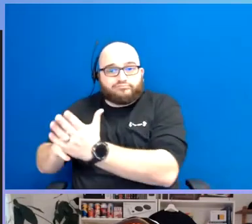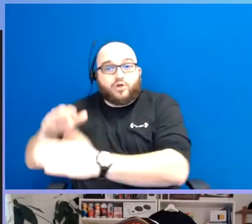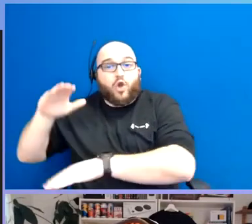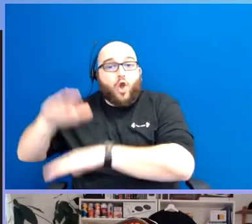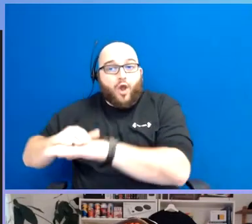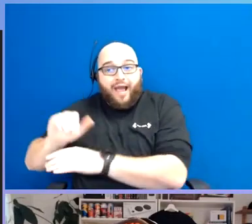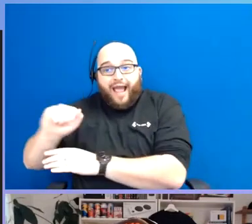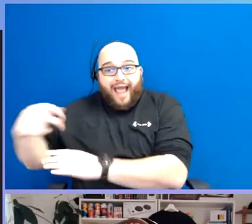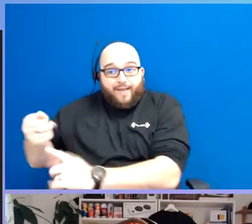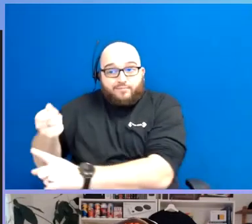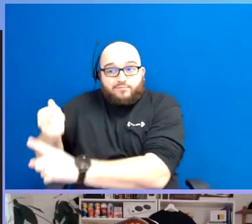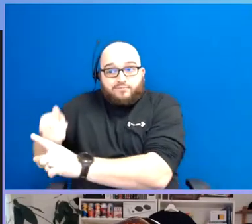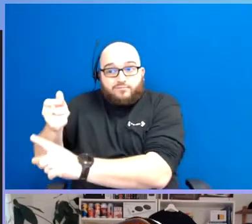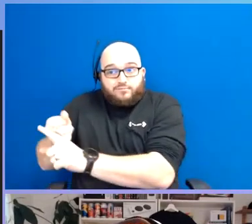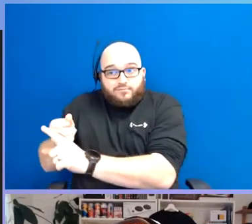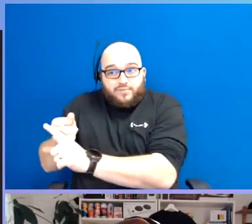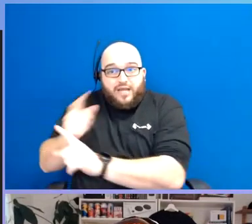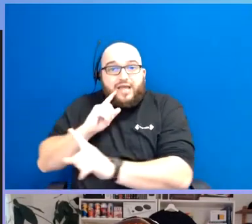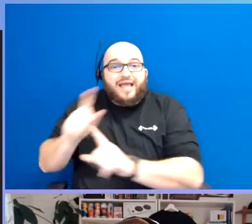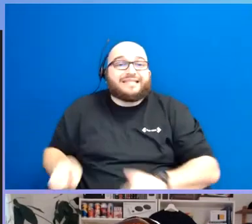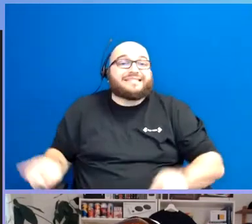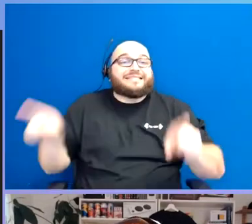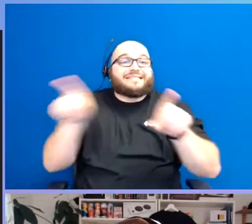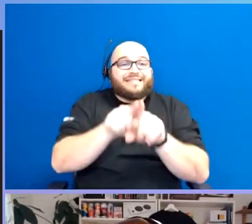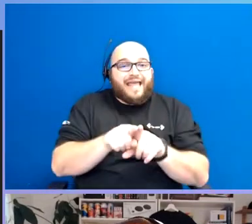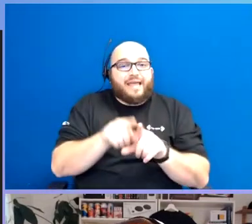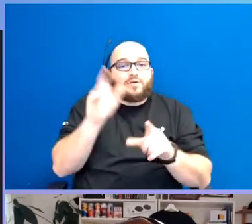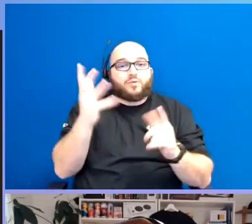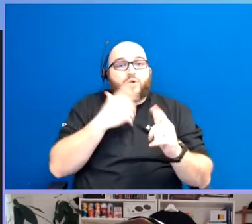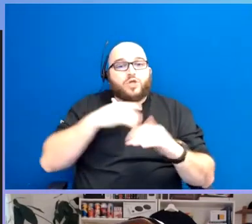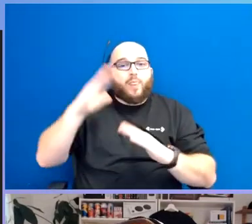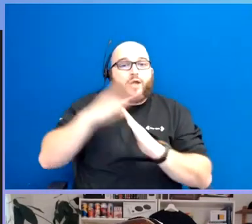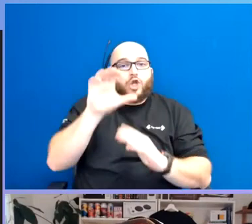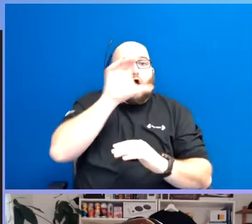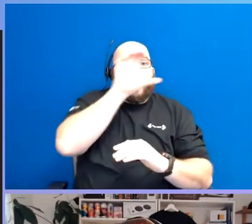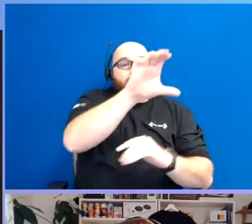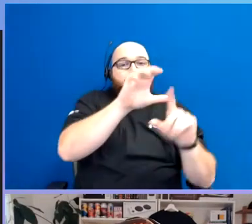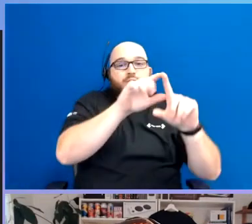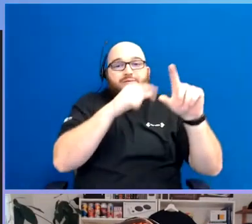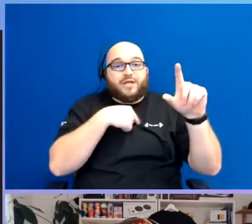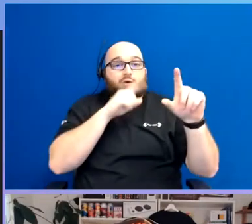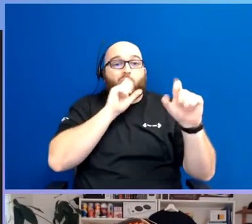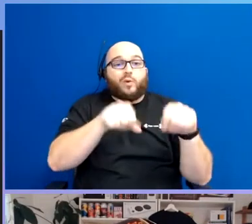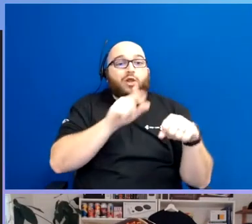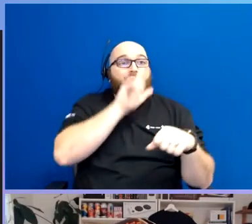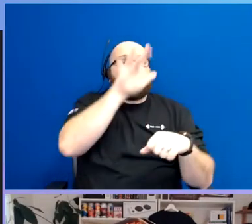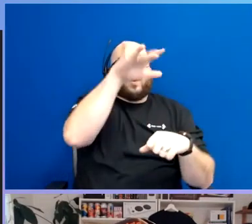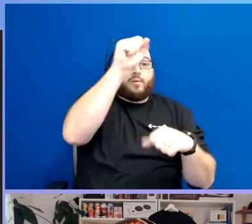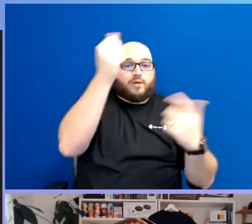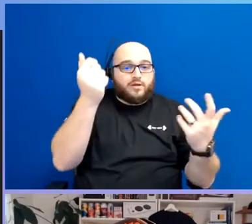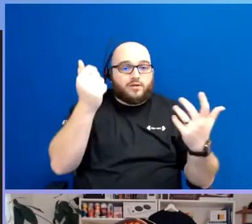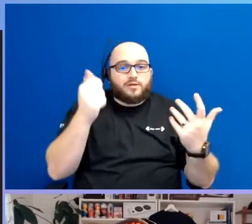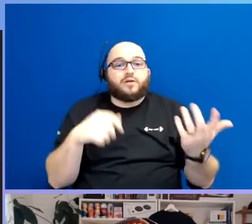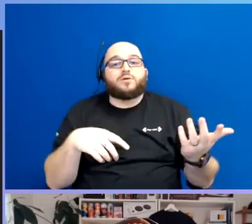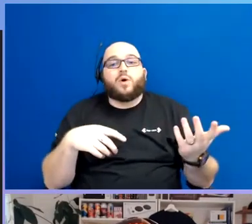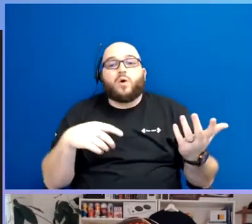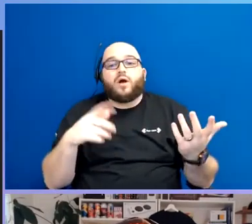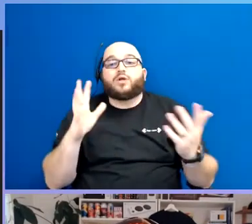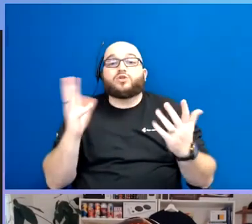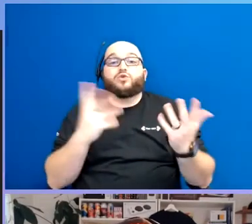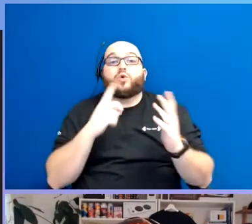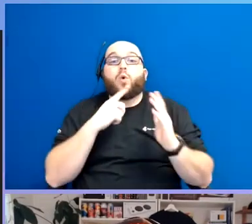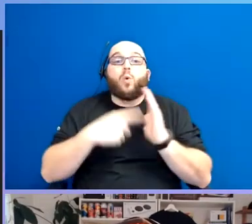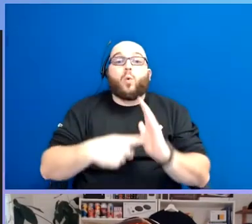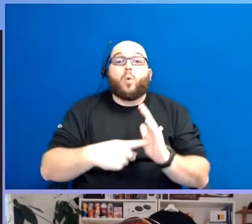and it's the same as the heading, which doesn't really help. So it could really be blank there. And to show what it